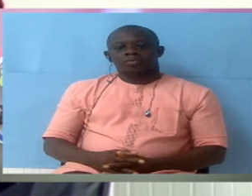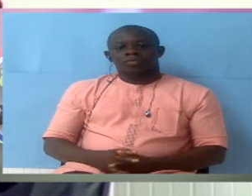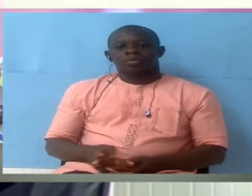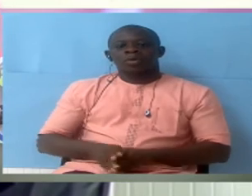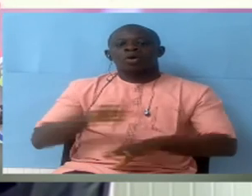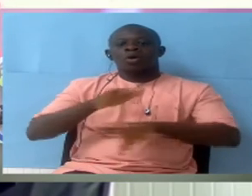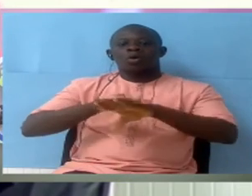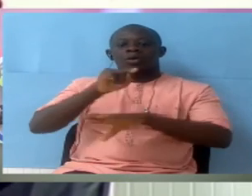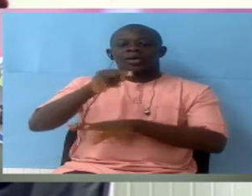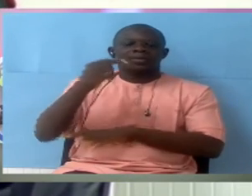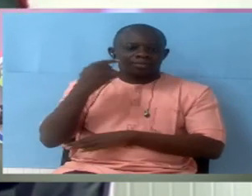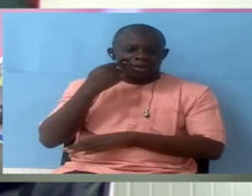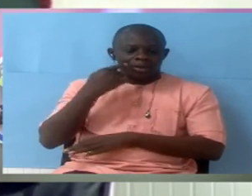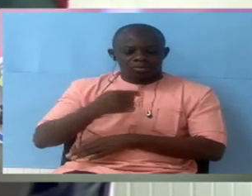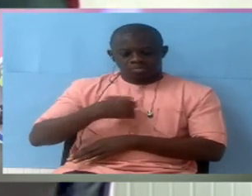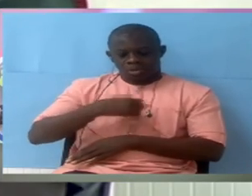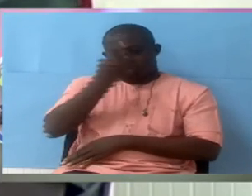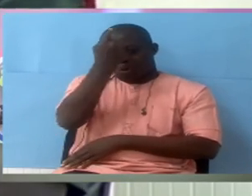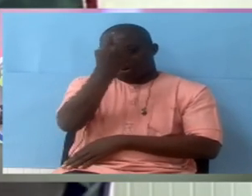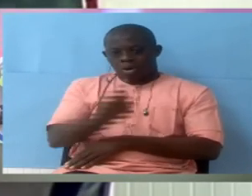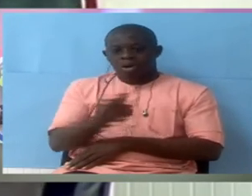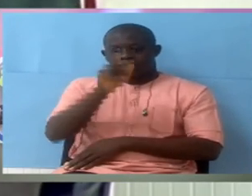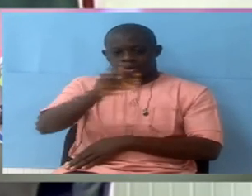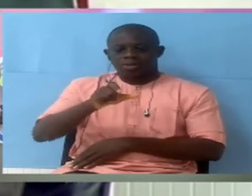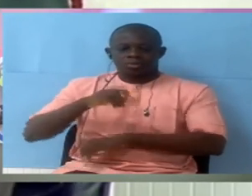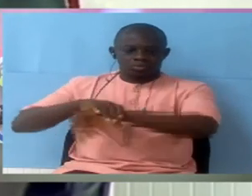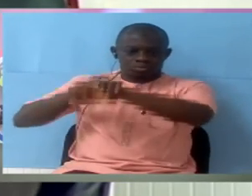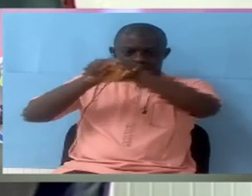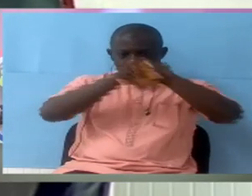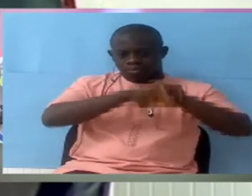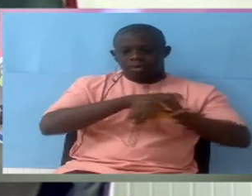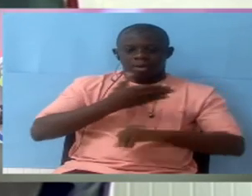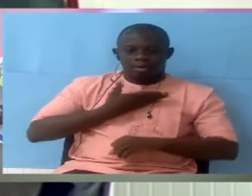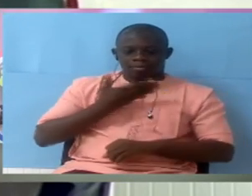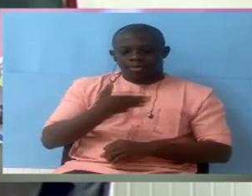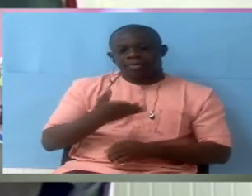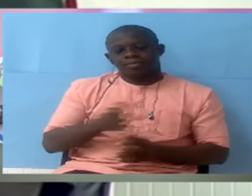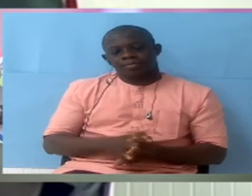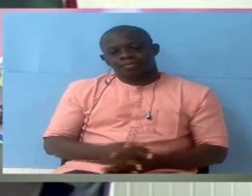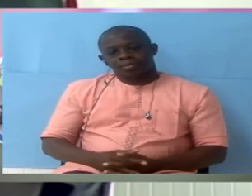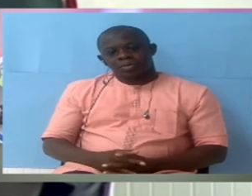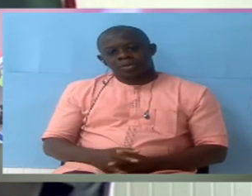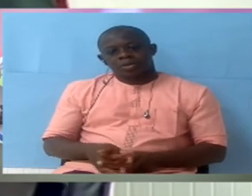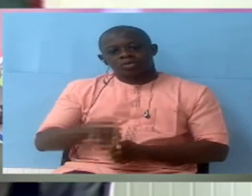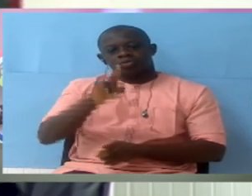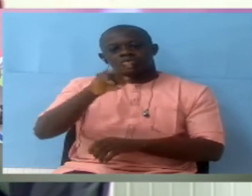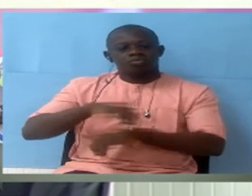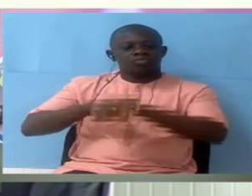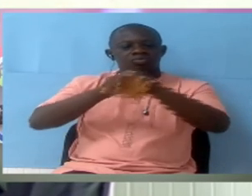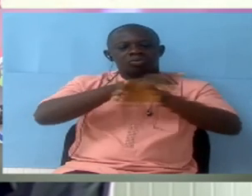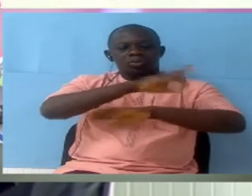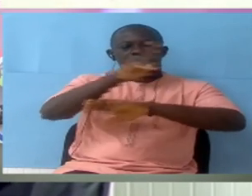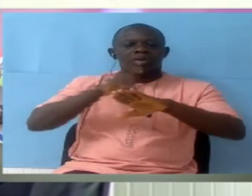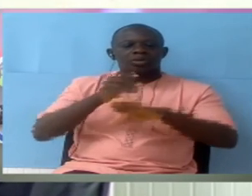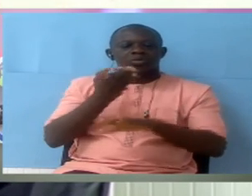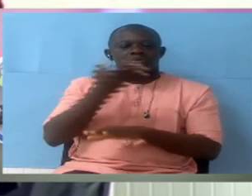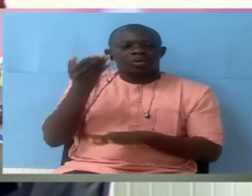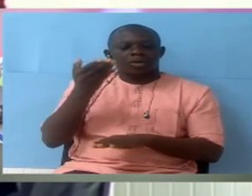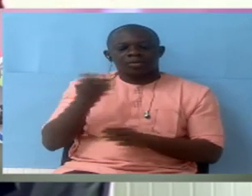that was taken away. Bes bob man kena rek lañ fa gene. Where did they take you? Fan lañ la